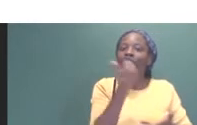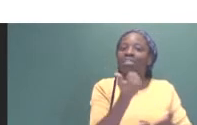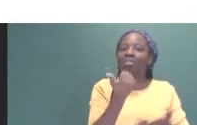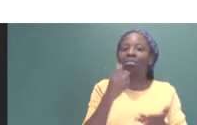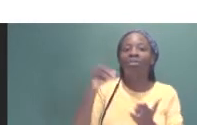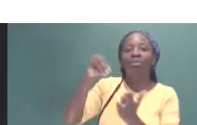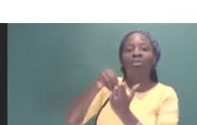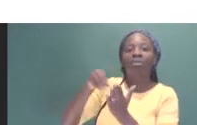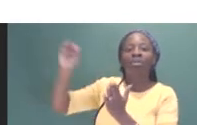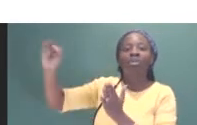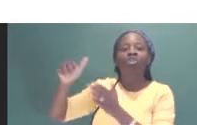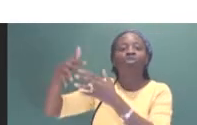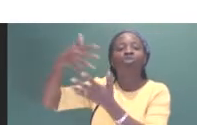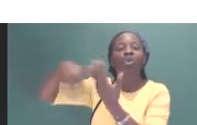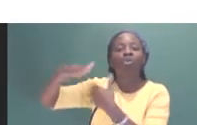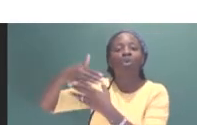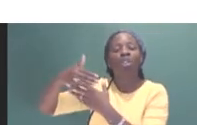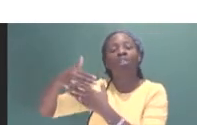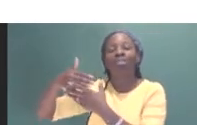Social Development.